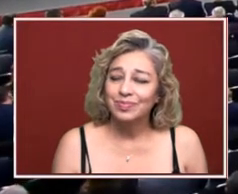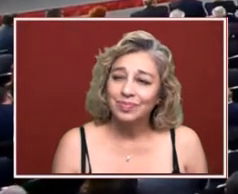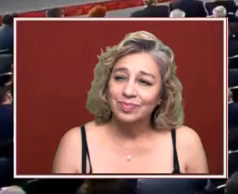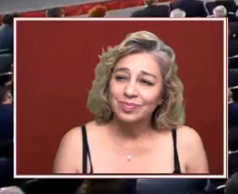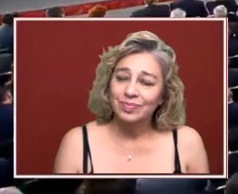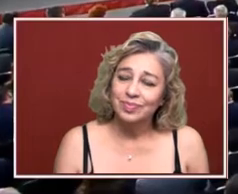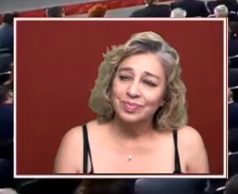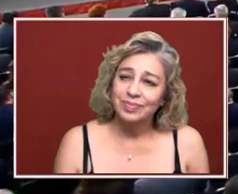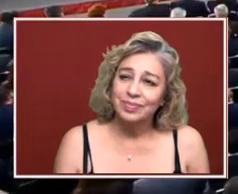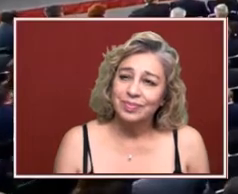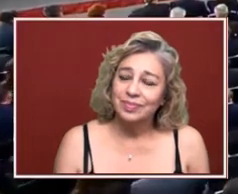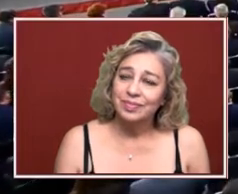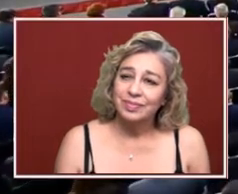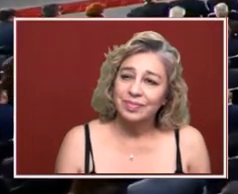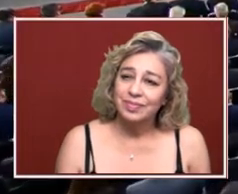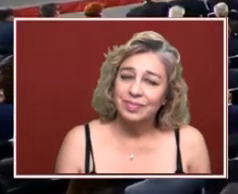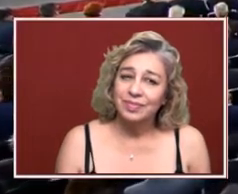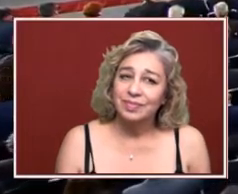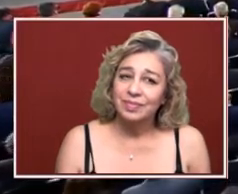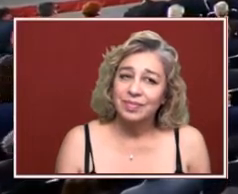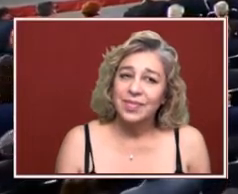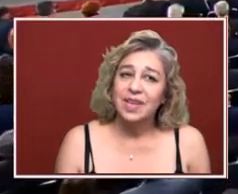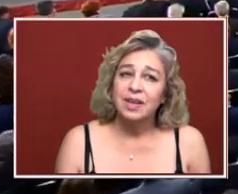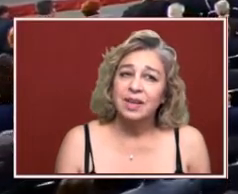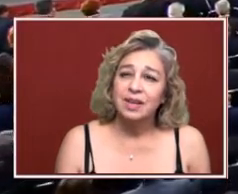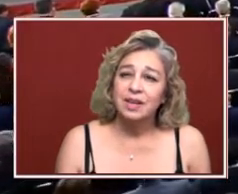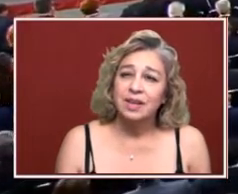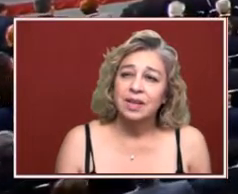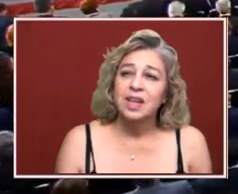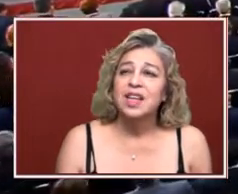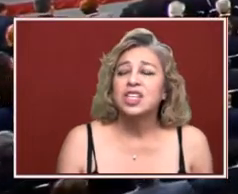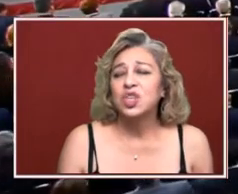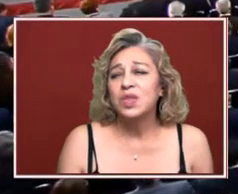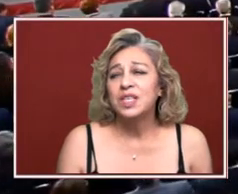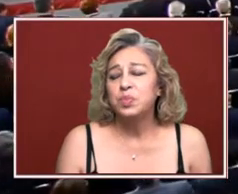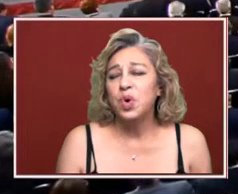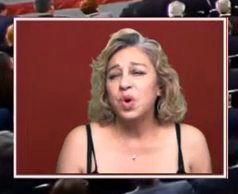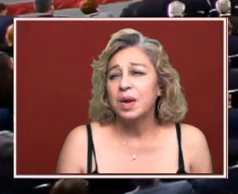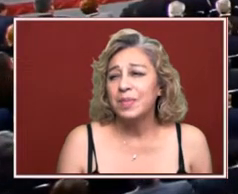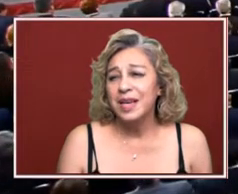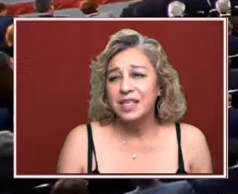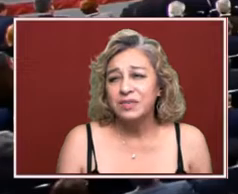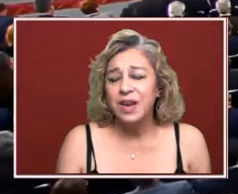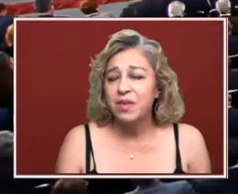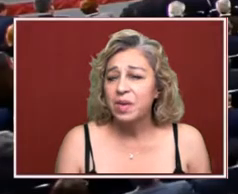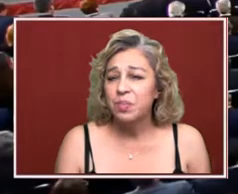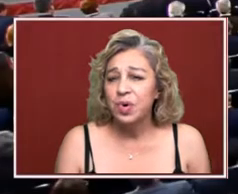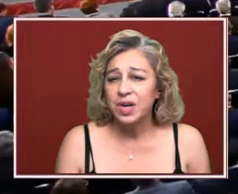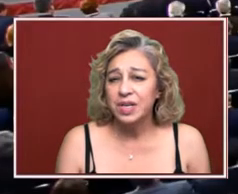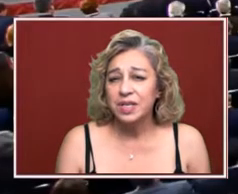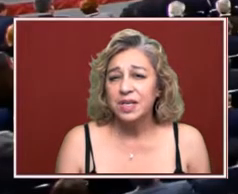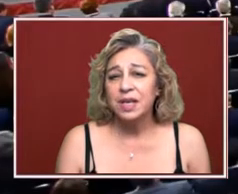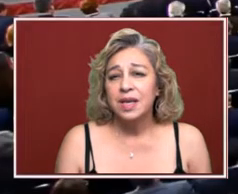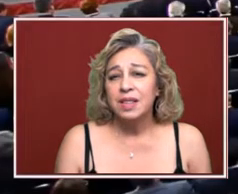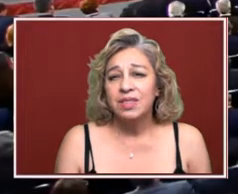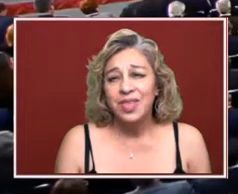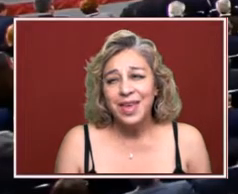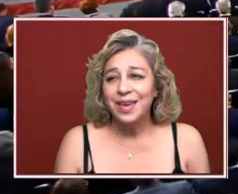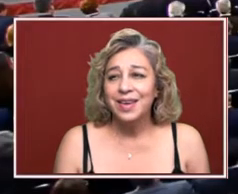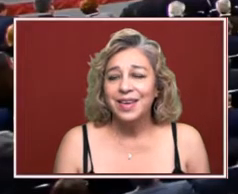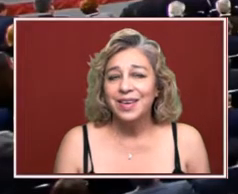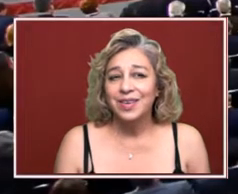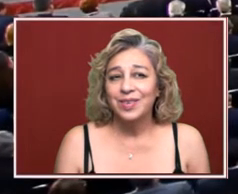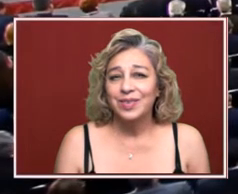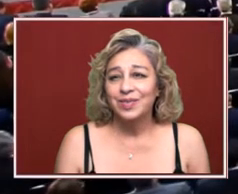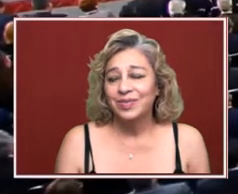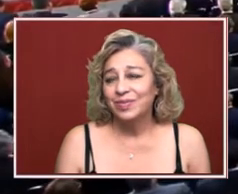Entonces este programa es muy importante. Piensen. So this program is very important.